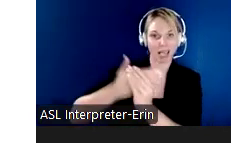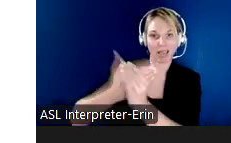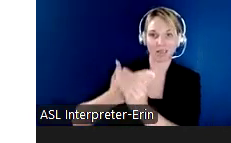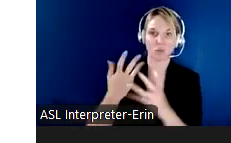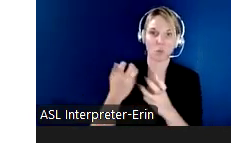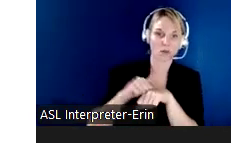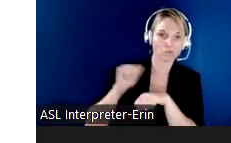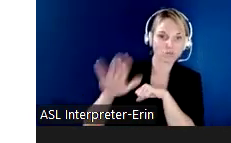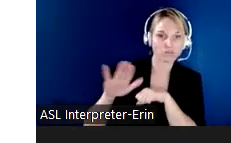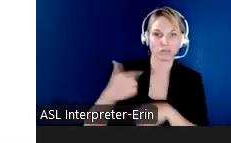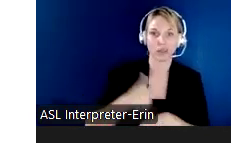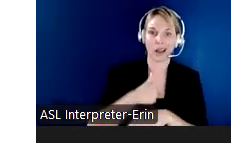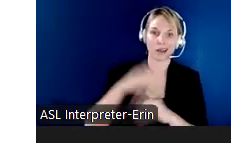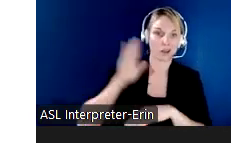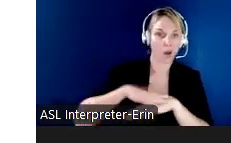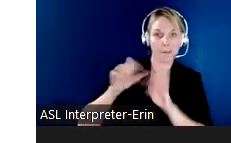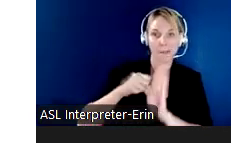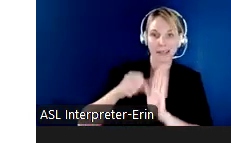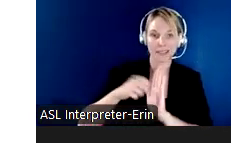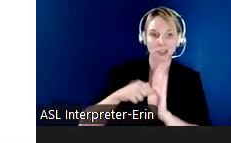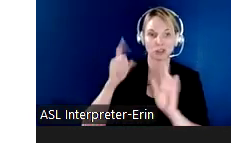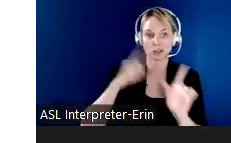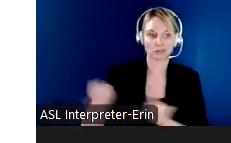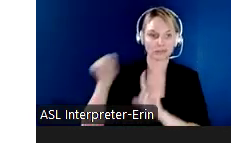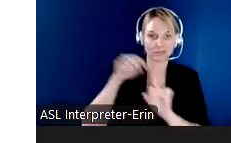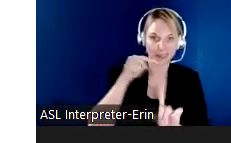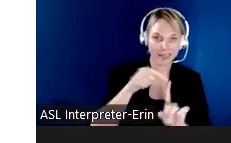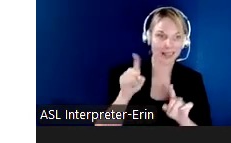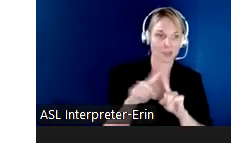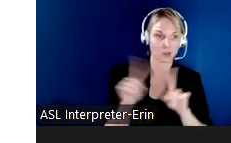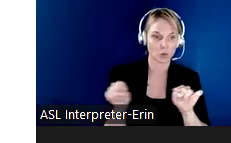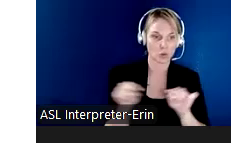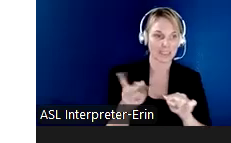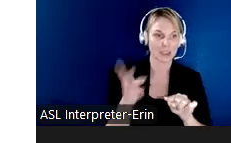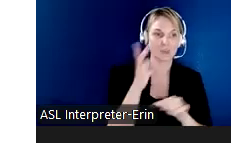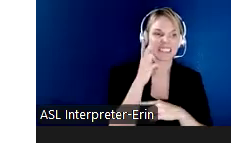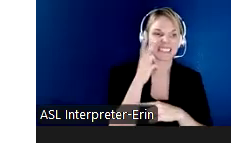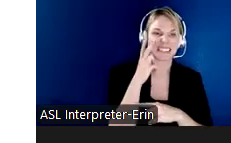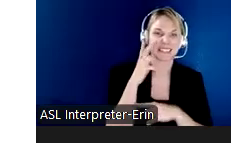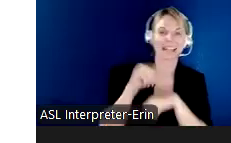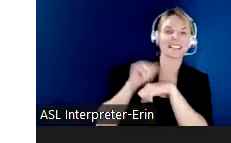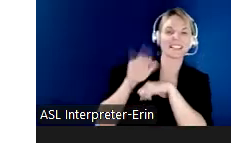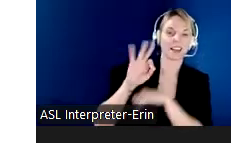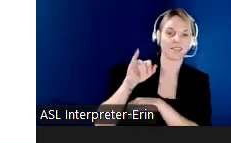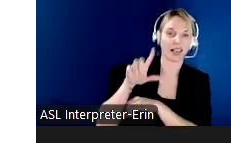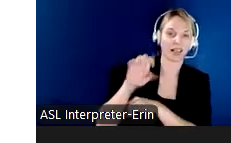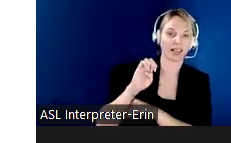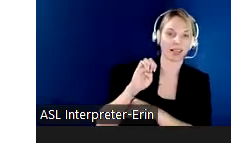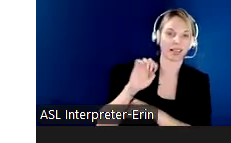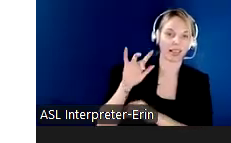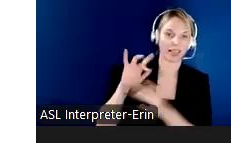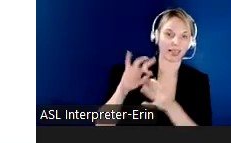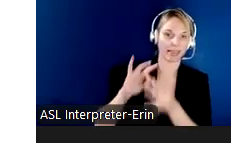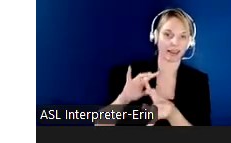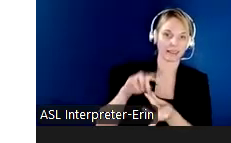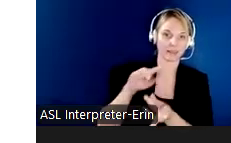onto that page. So yeah, just again, back to the screen, you can see that this is the send file link you would click on. It will bring up this screen